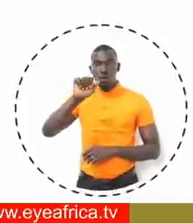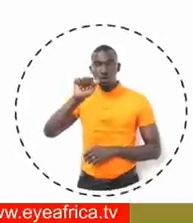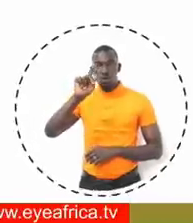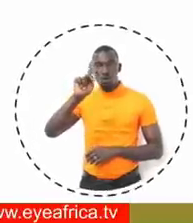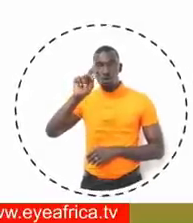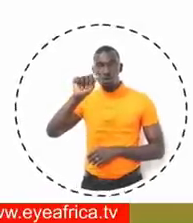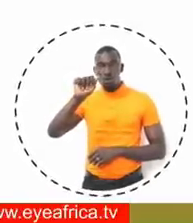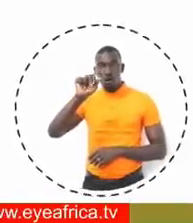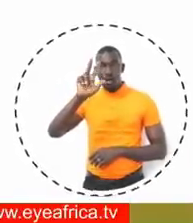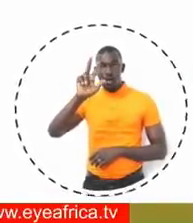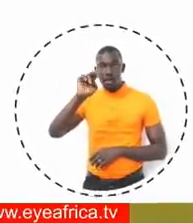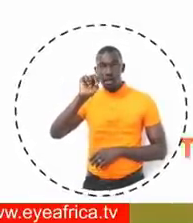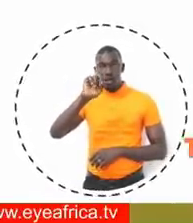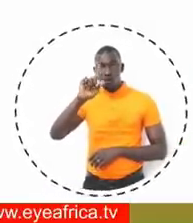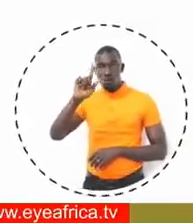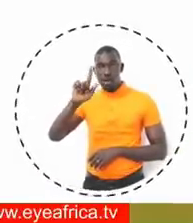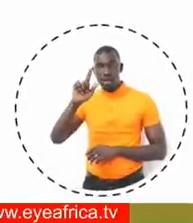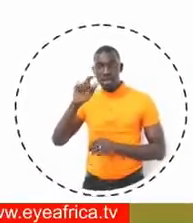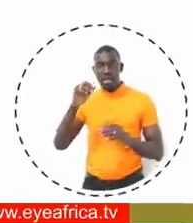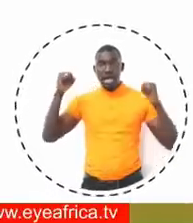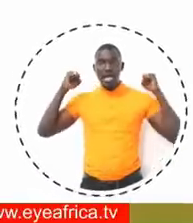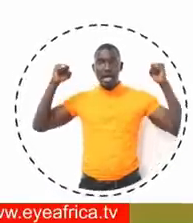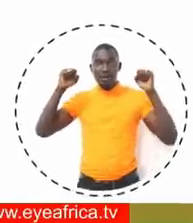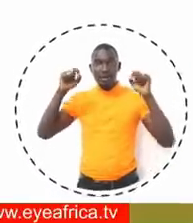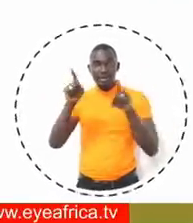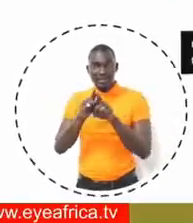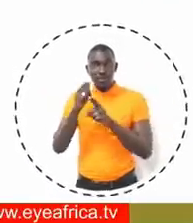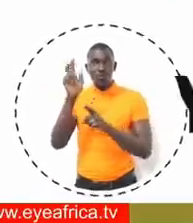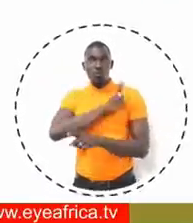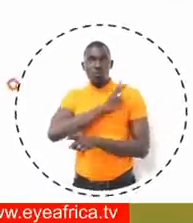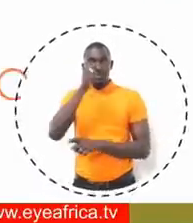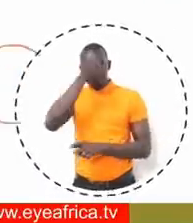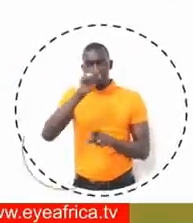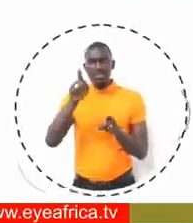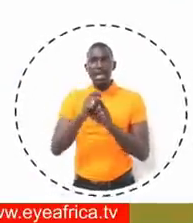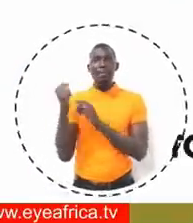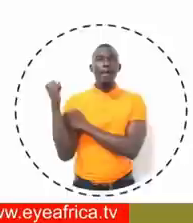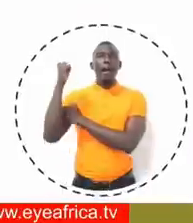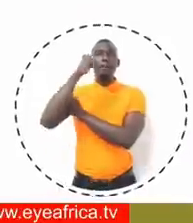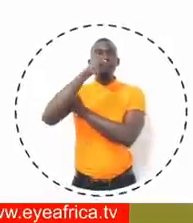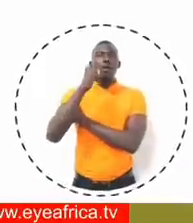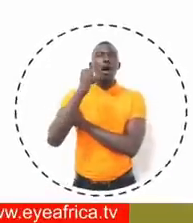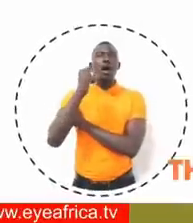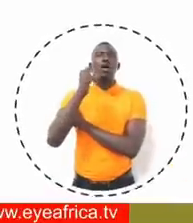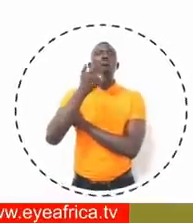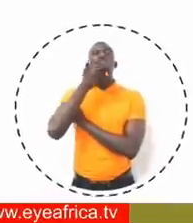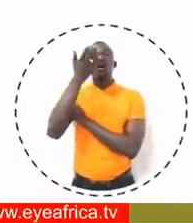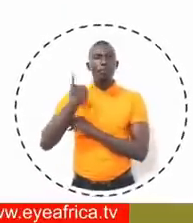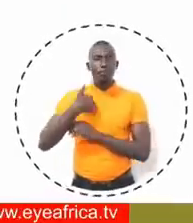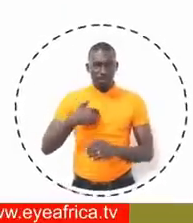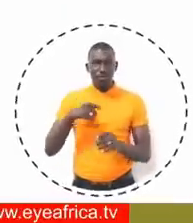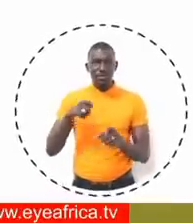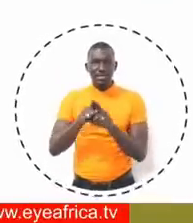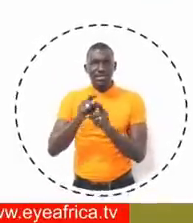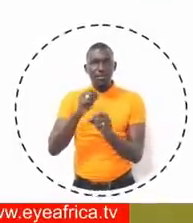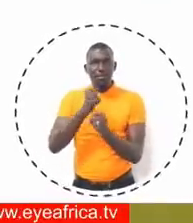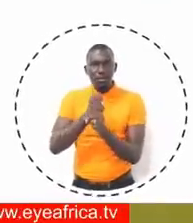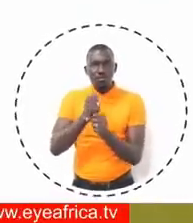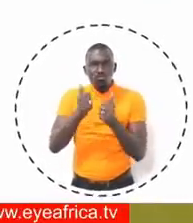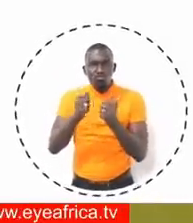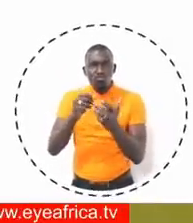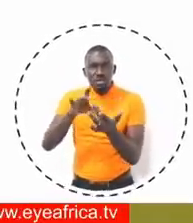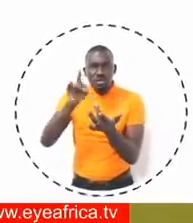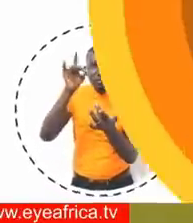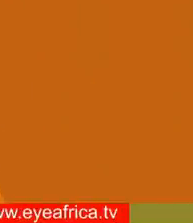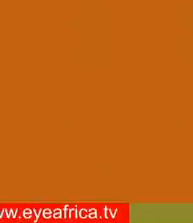Welcome to campaign of the Africa Tilly Kafuninki Tanka Montorola Aninke Sementi Yandi Pur Ila Sama Kamala Fobi Banko Lekan Kwaram Banko